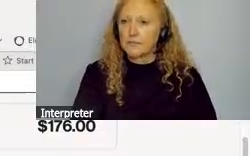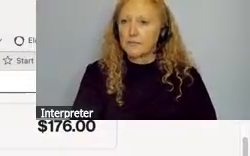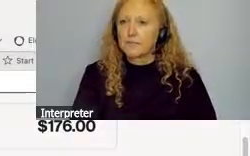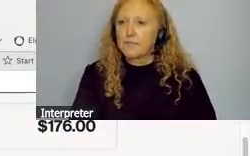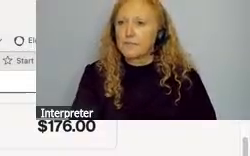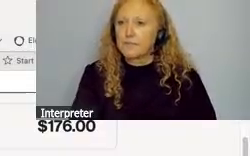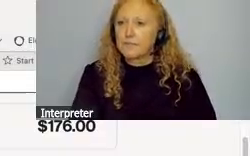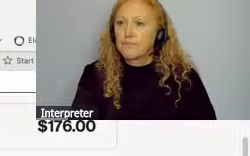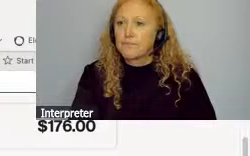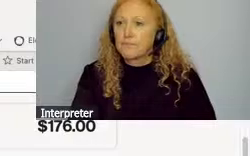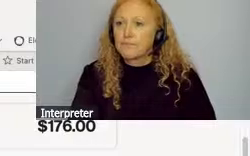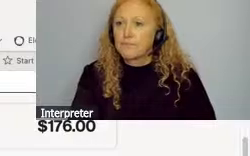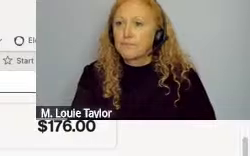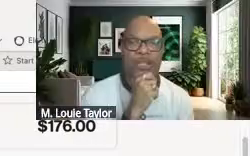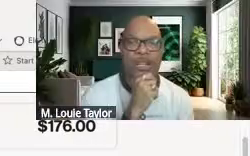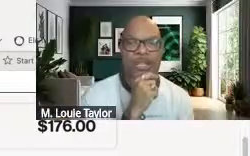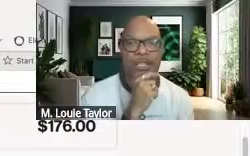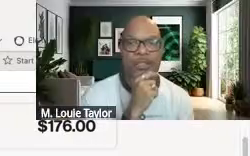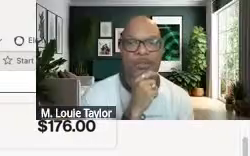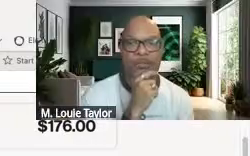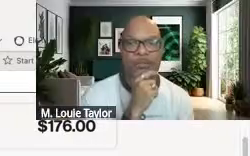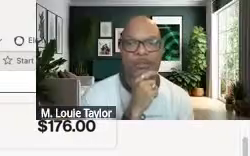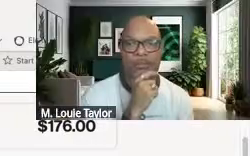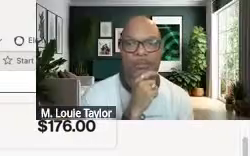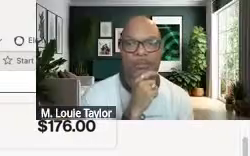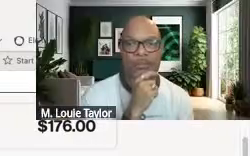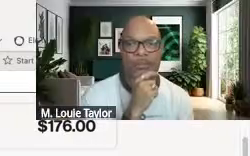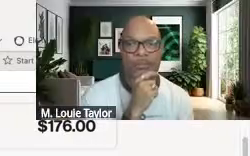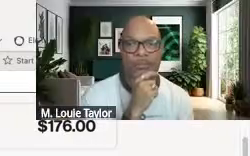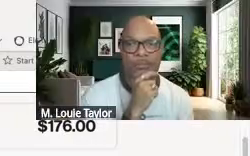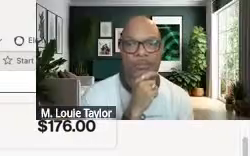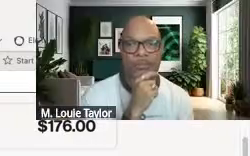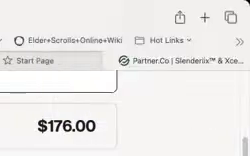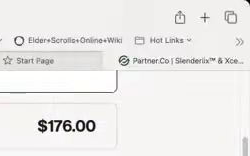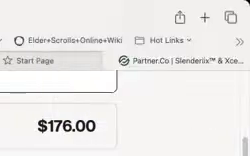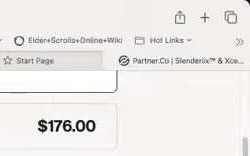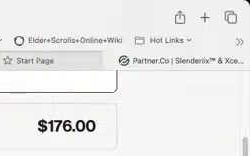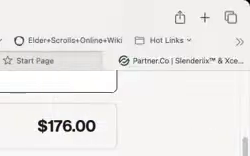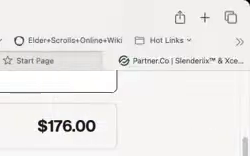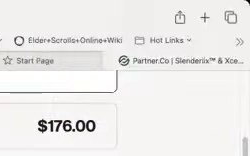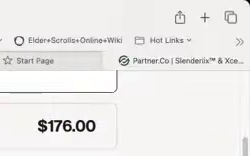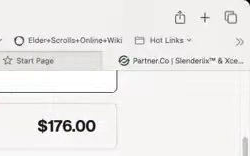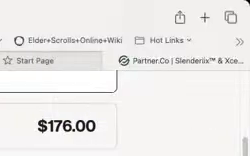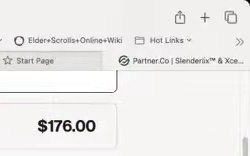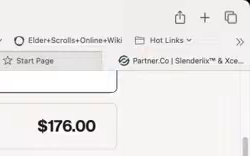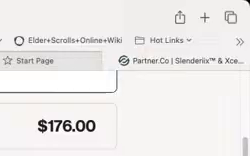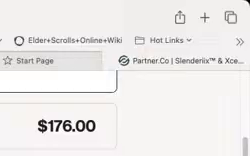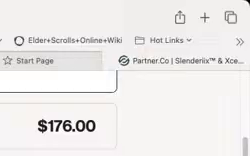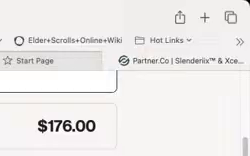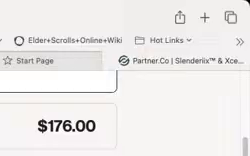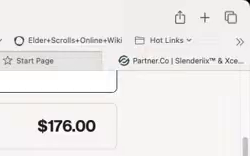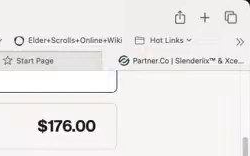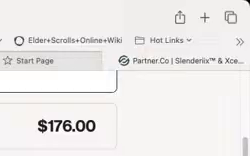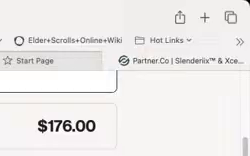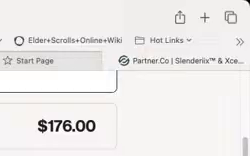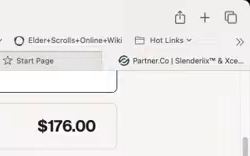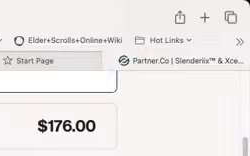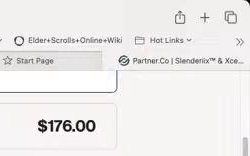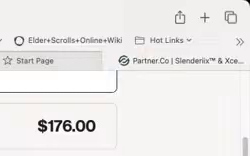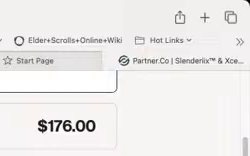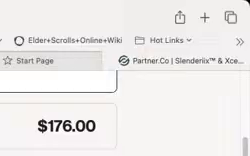direct? What do you mean to contact you? Your telephone number and email in